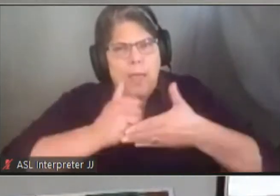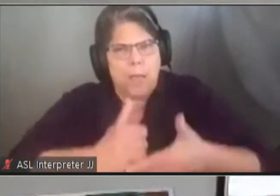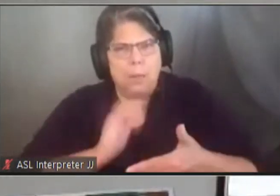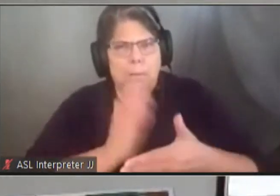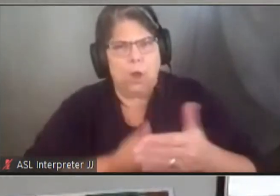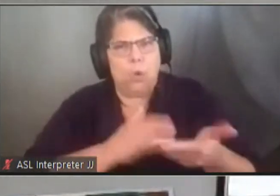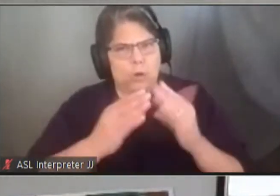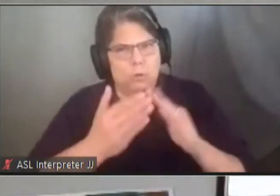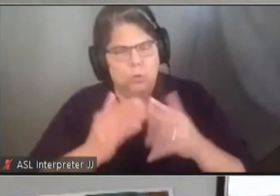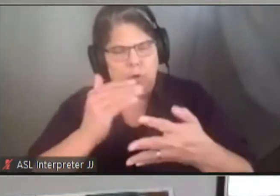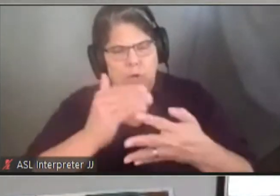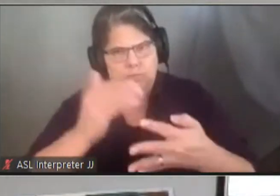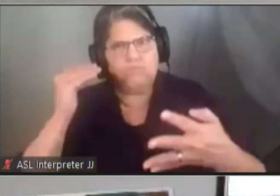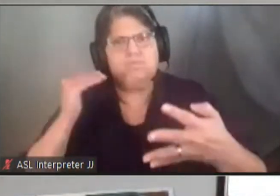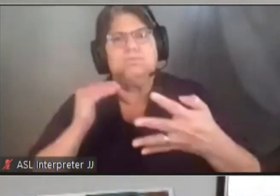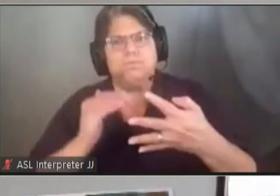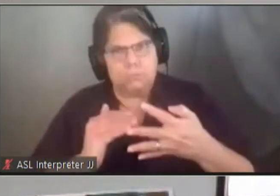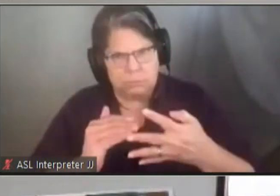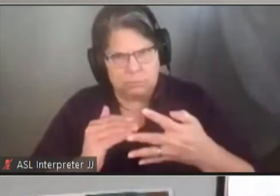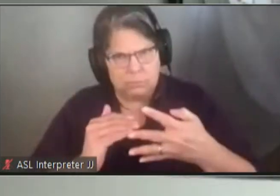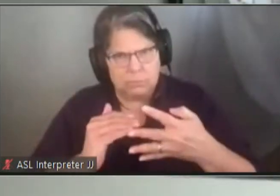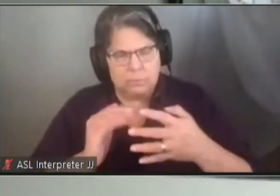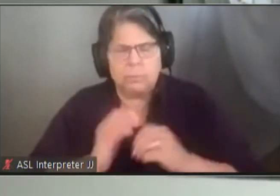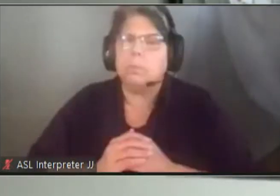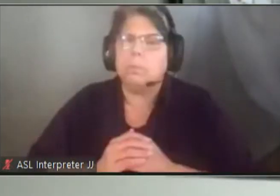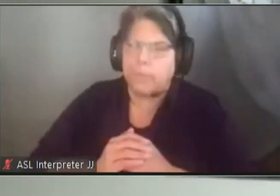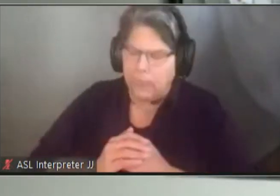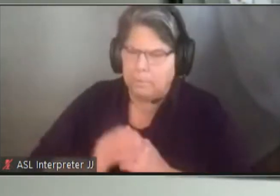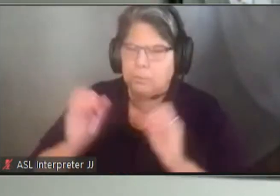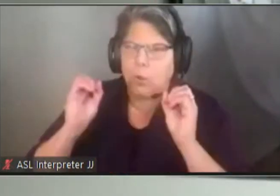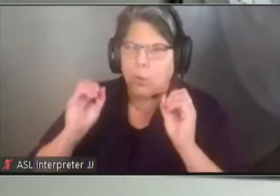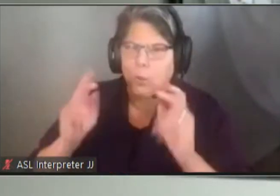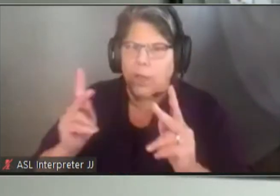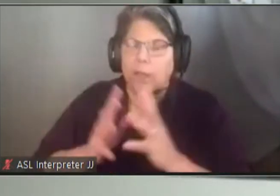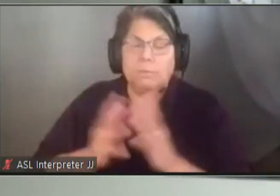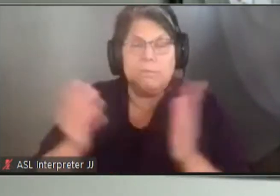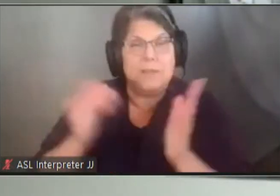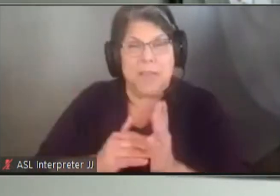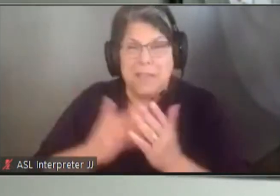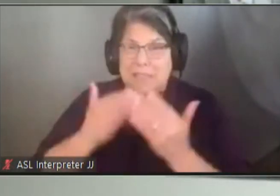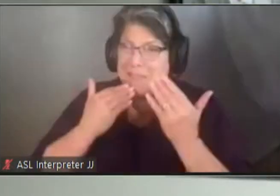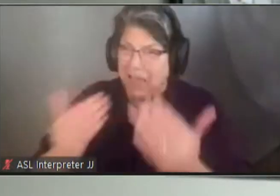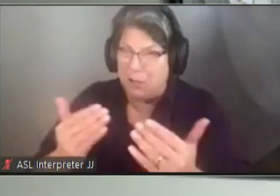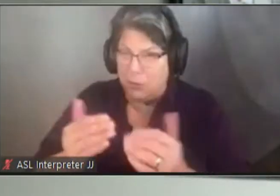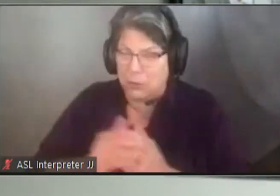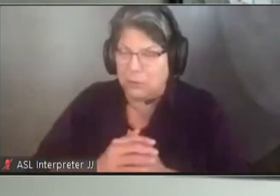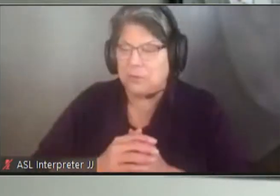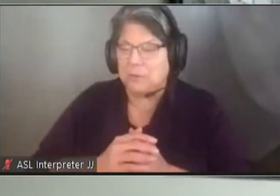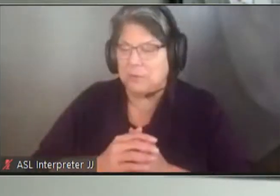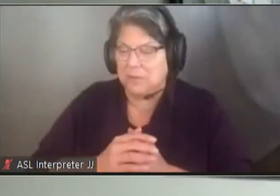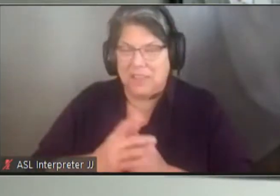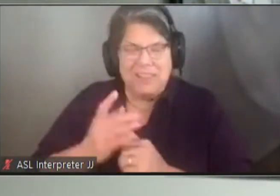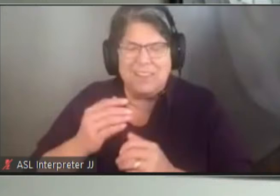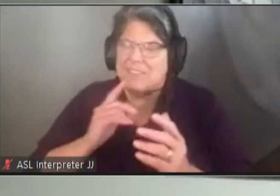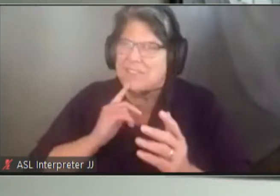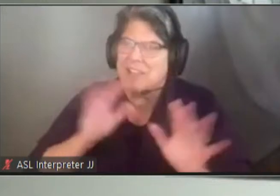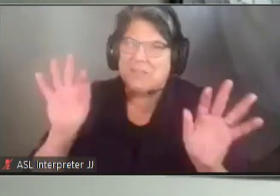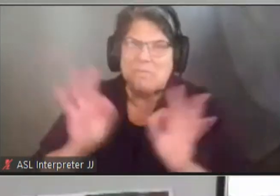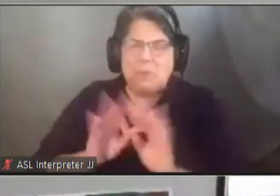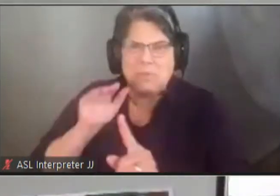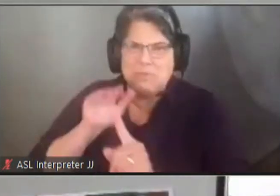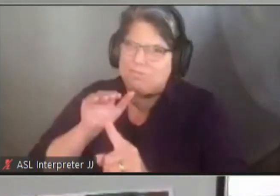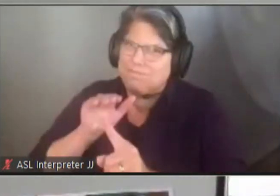community move to the next tier? Okay. So again, thank you for that, because we can't remind people too many